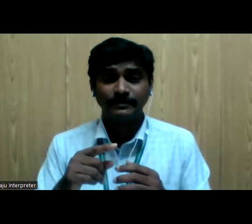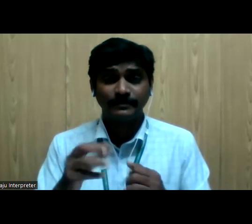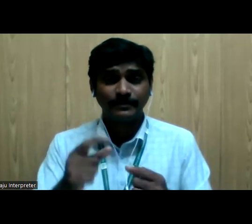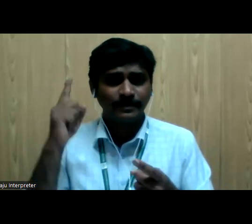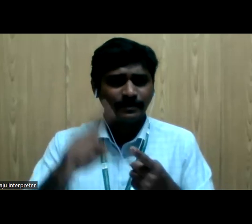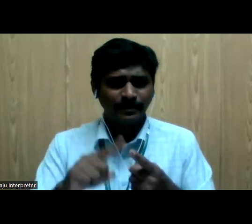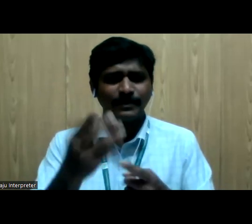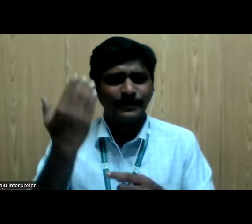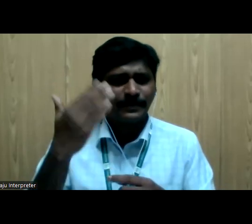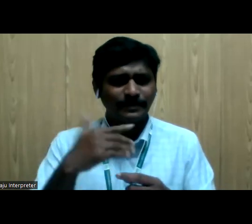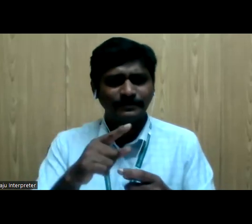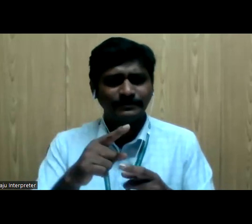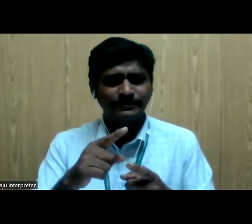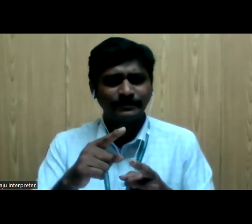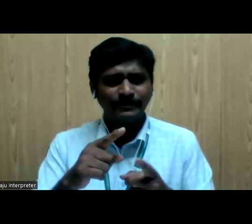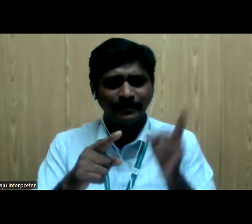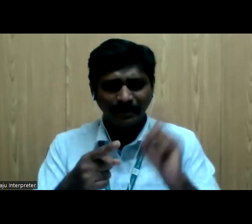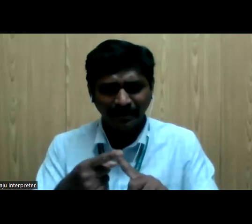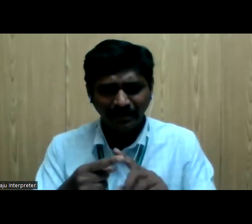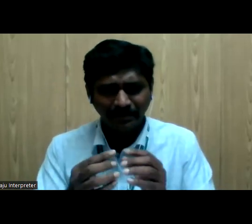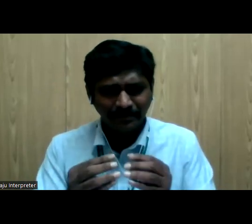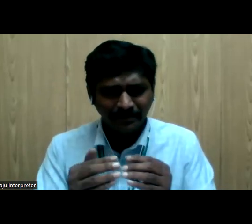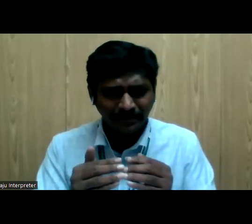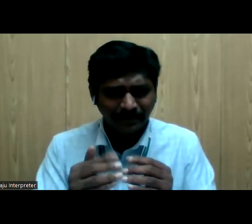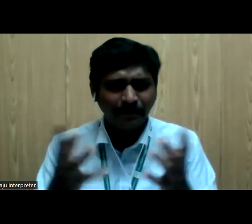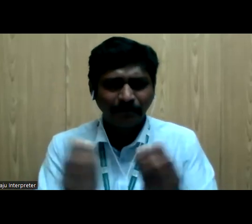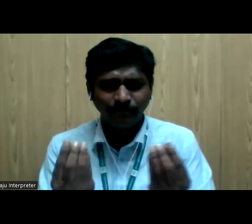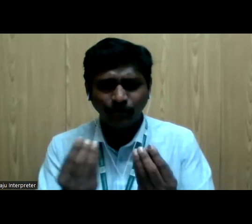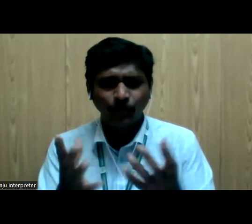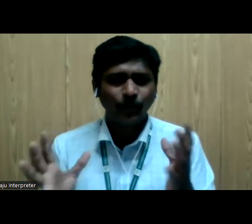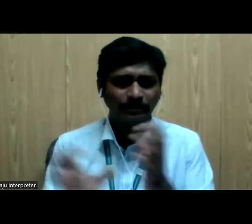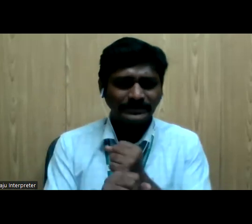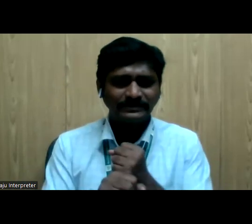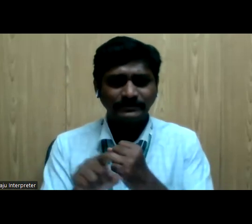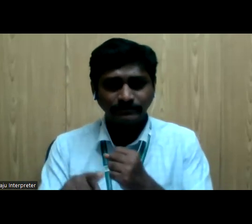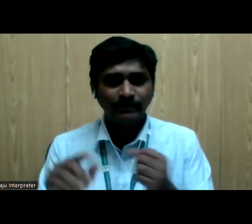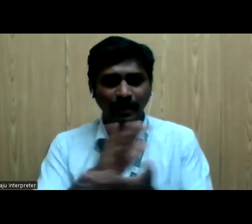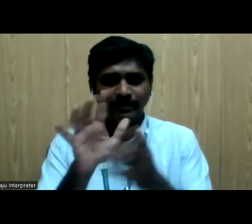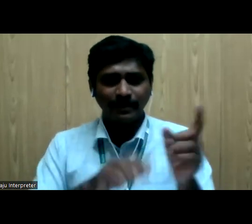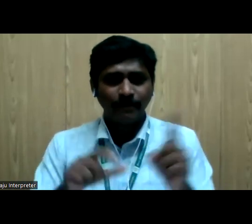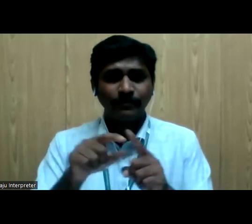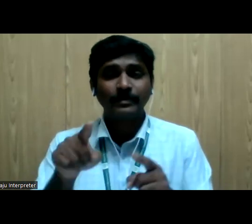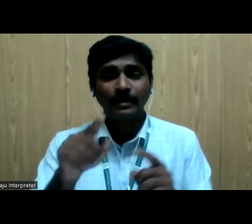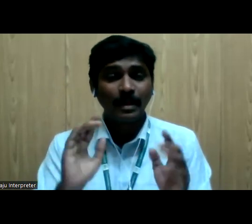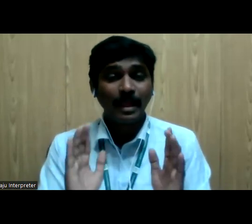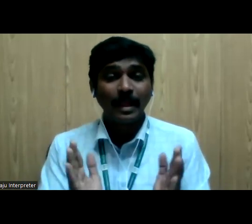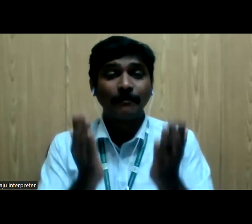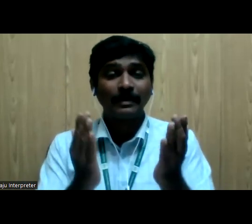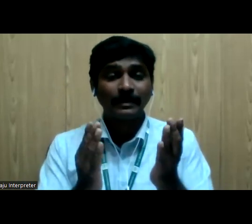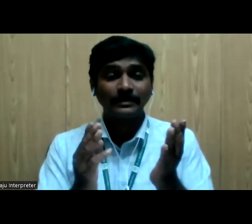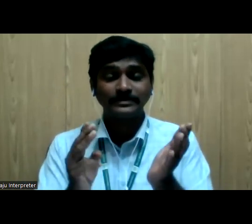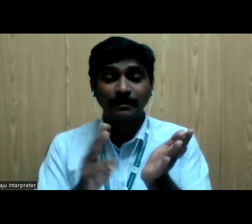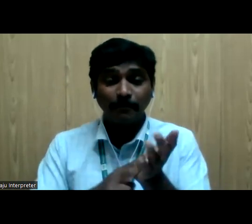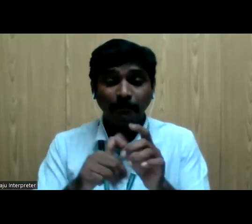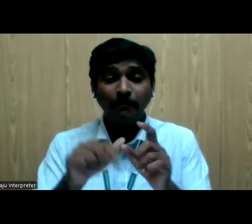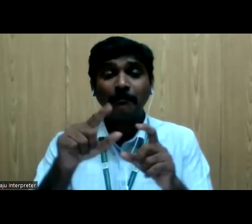unfortunately, it is not happening since the last few years, but it happened for many years in Hyderabad, which is called Abilities Mela. We used